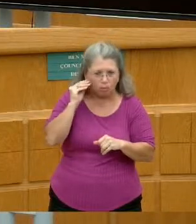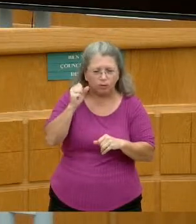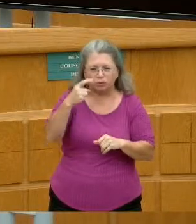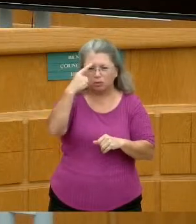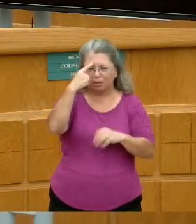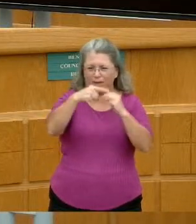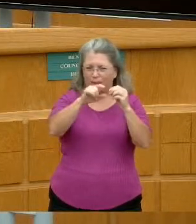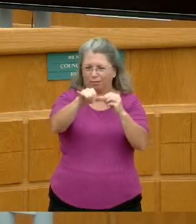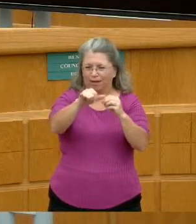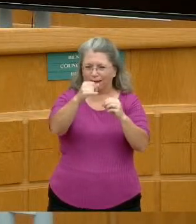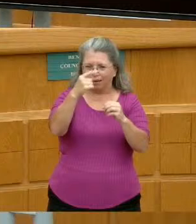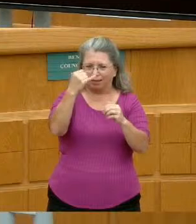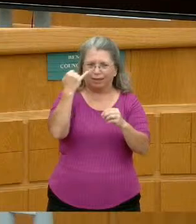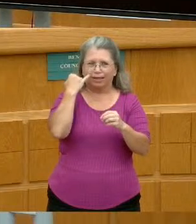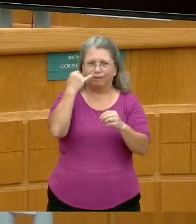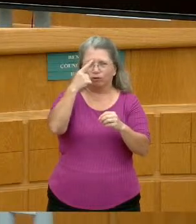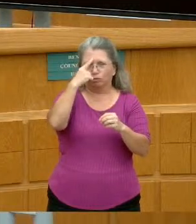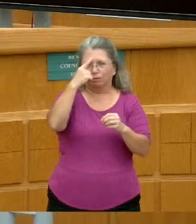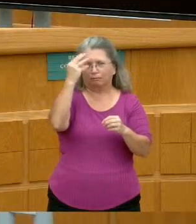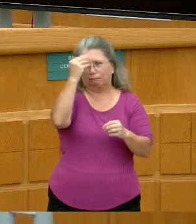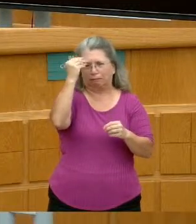whether you want to wear a mask or not,